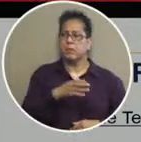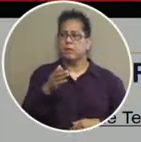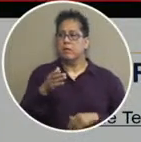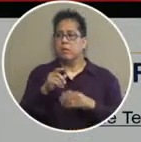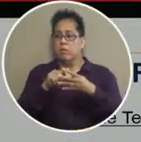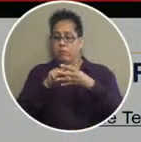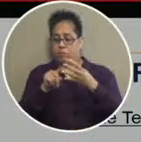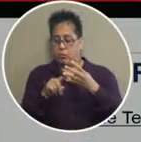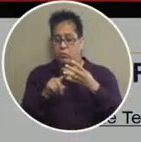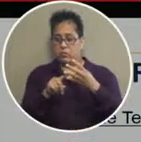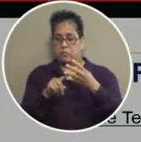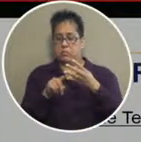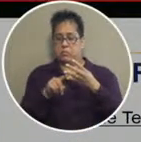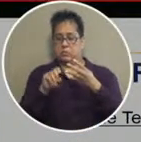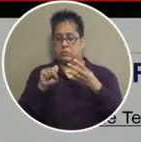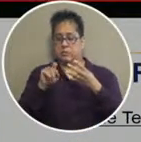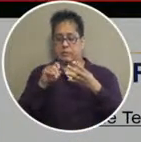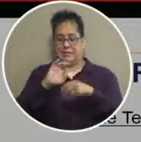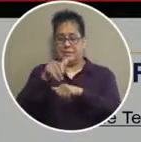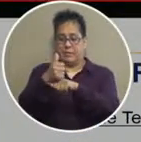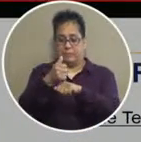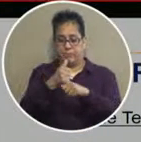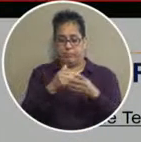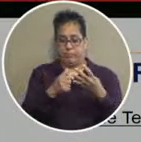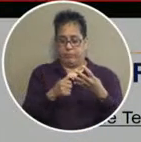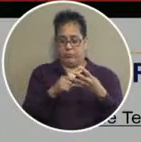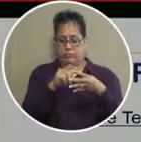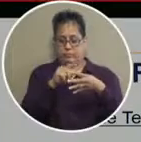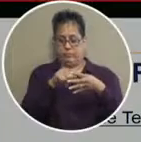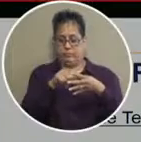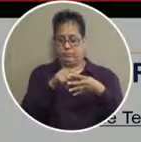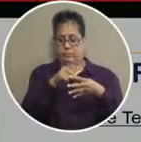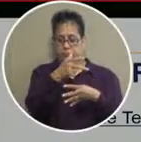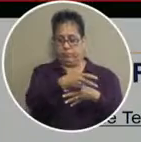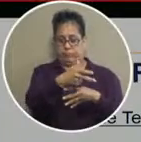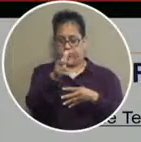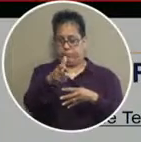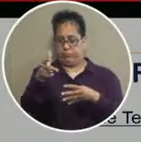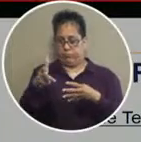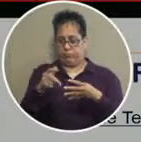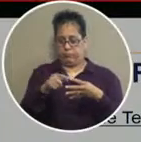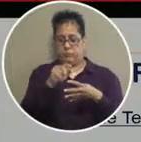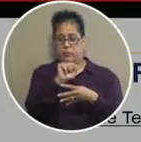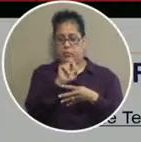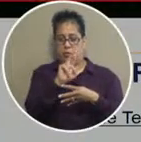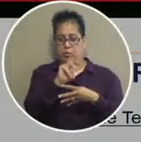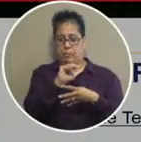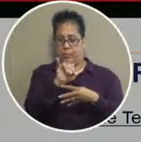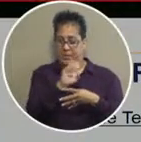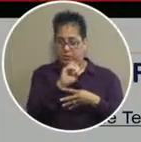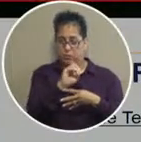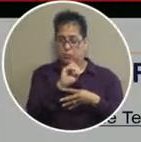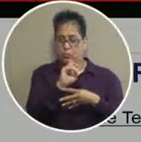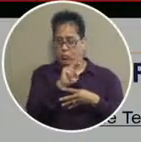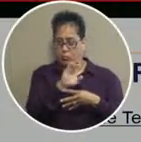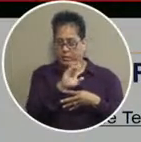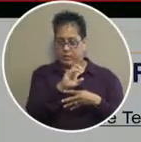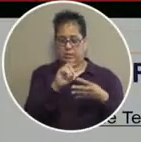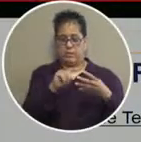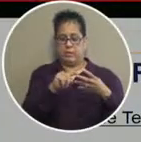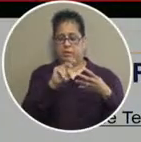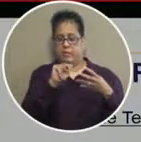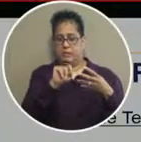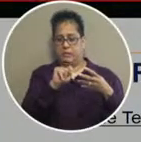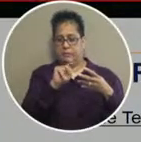main sites. These are the 4 sites where they set up. They have set up at the Armijo Recreation Center, Nations